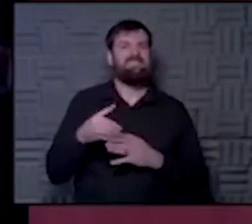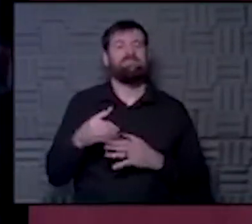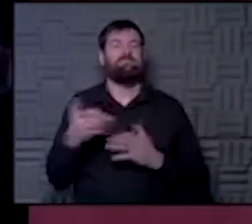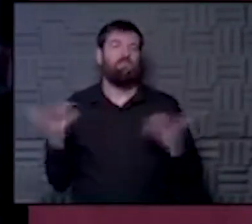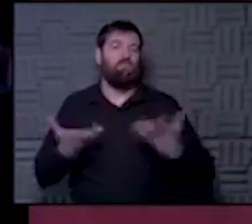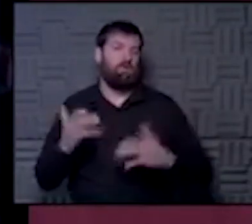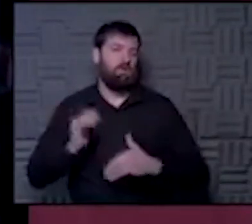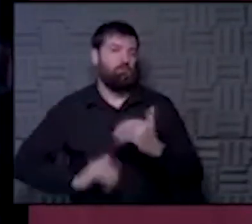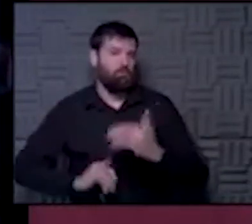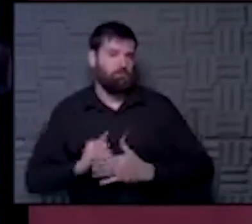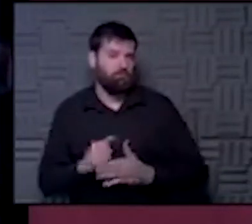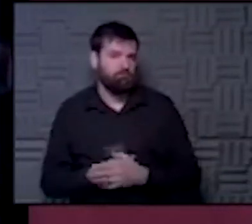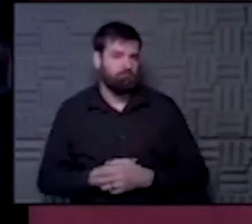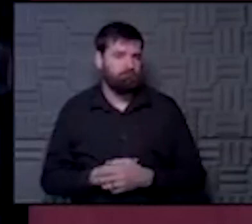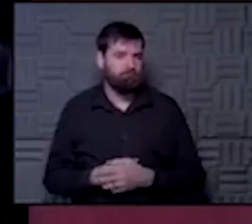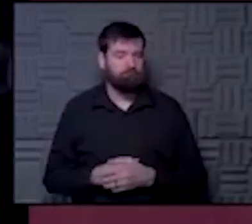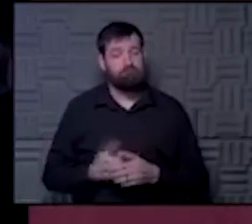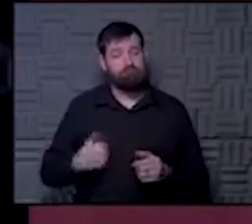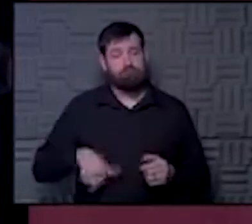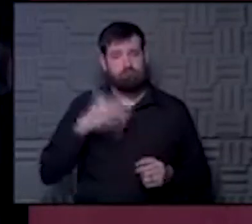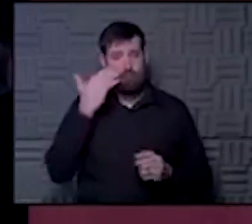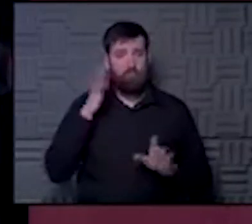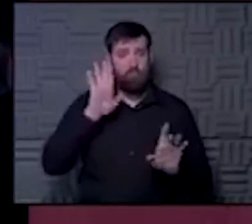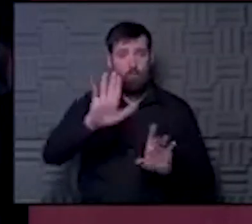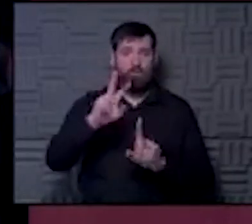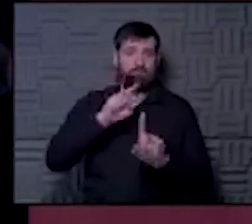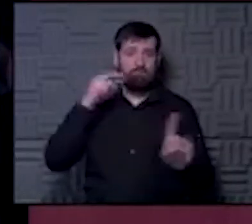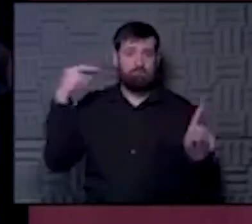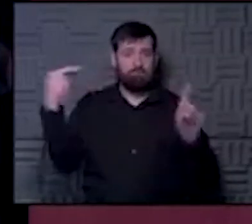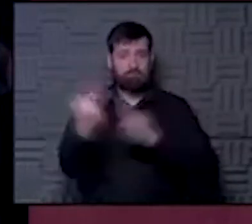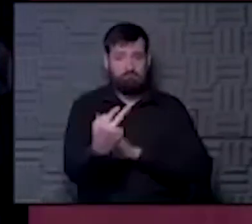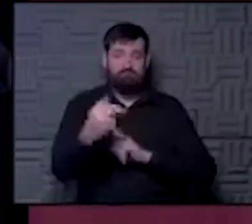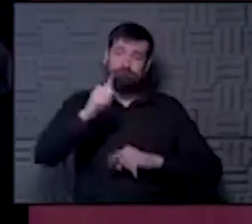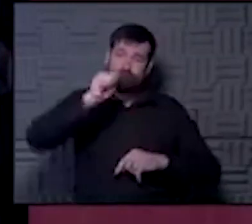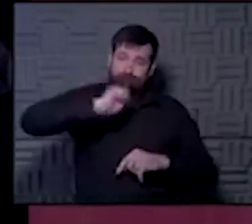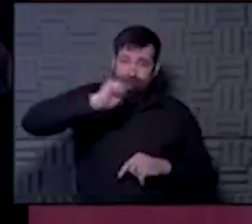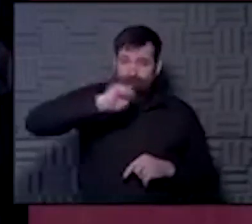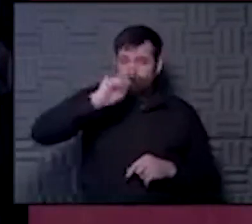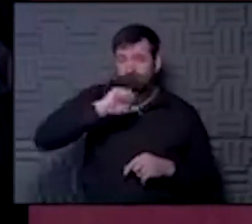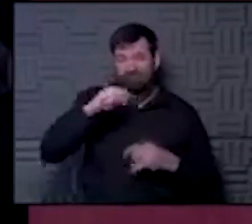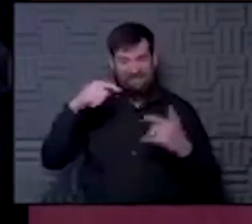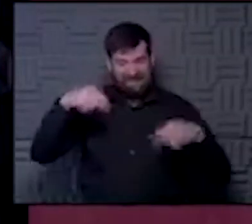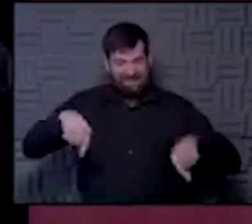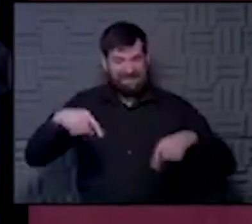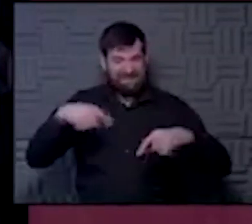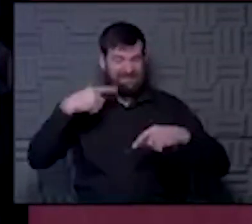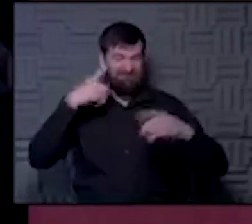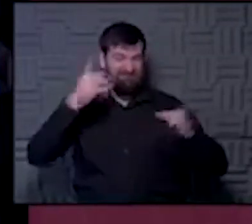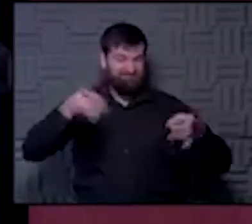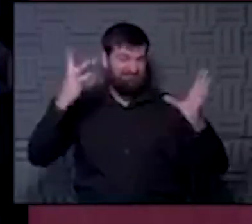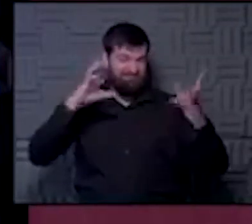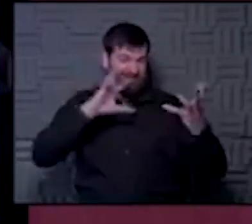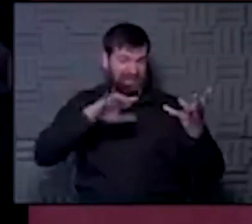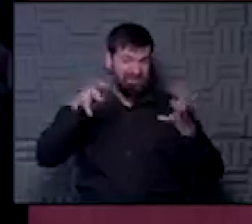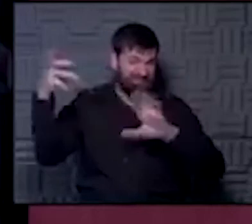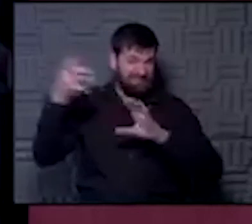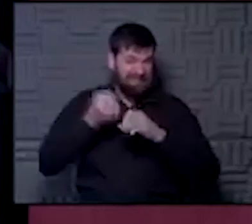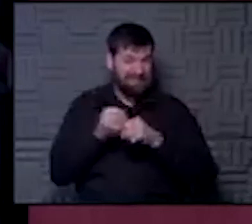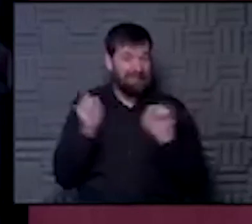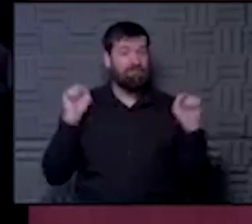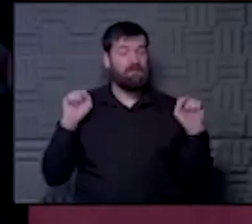with. Because we know that from your standpoint, getting through this crisis safely takes a couple of things. It